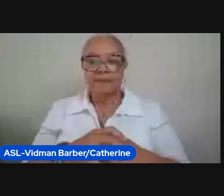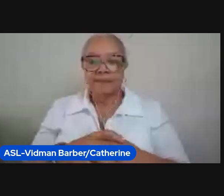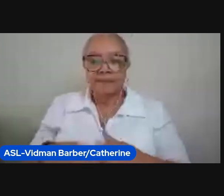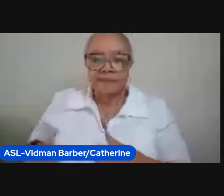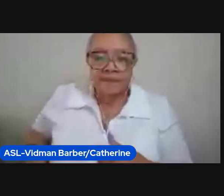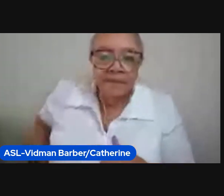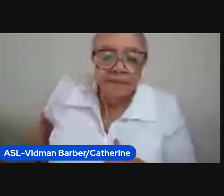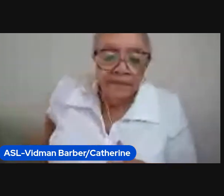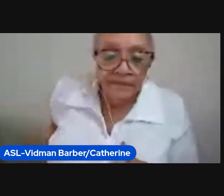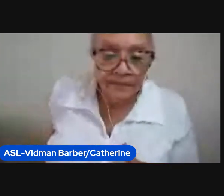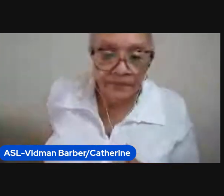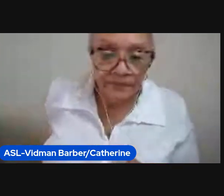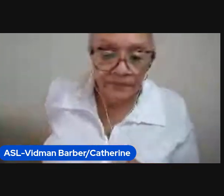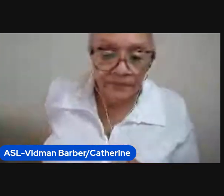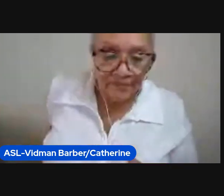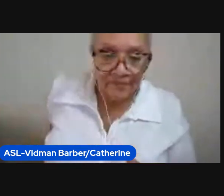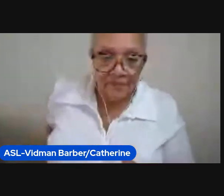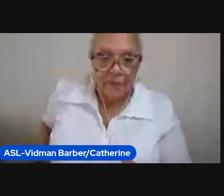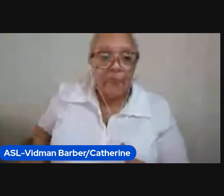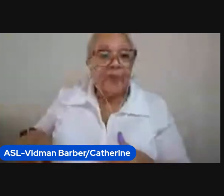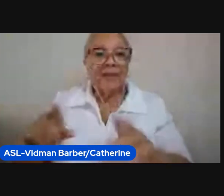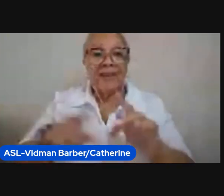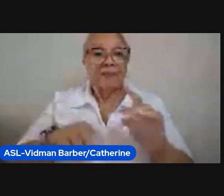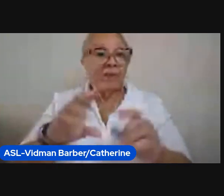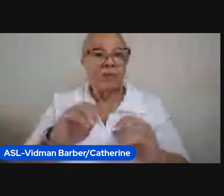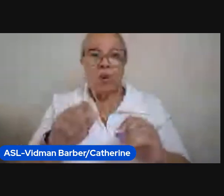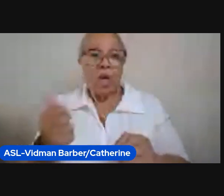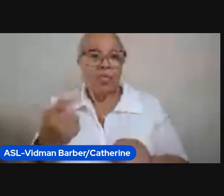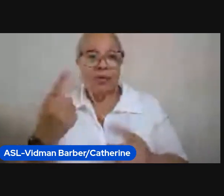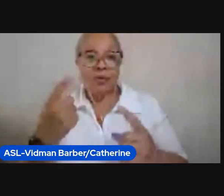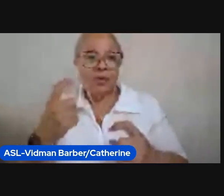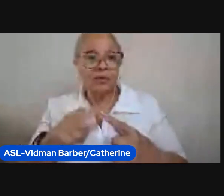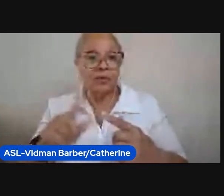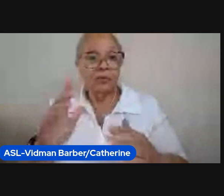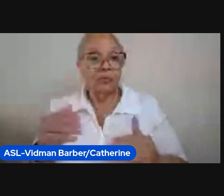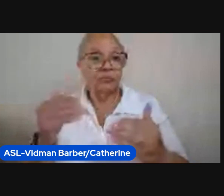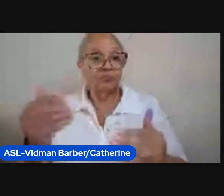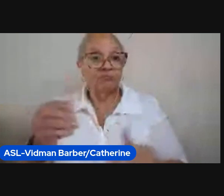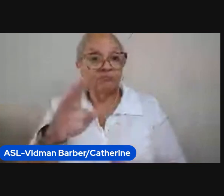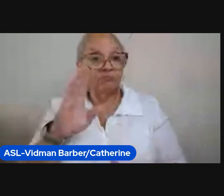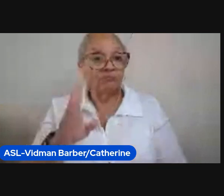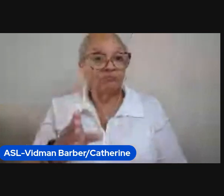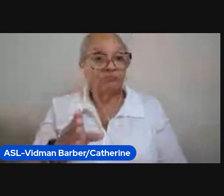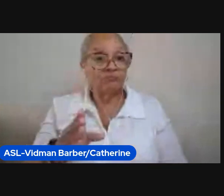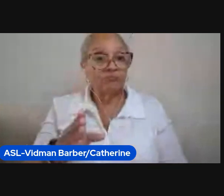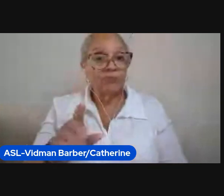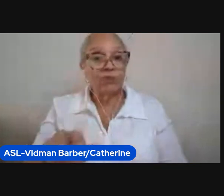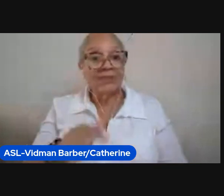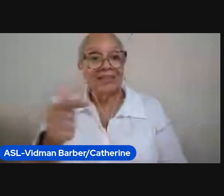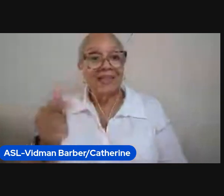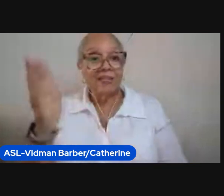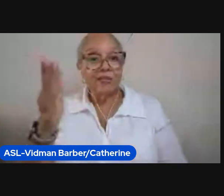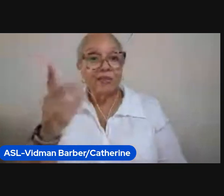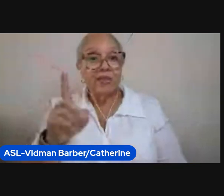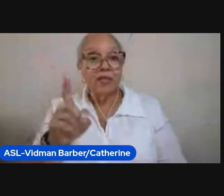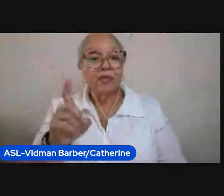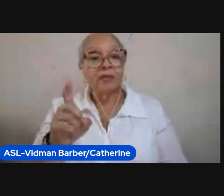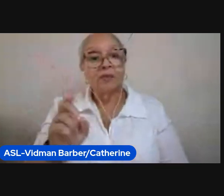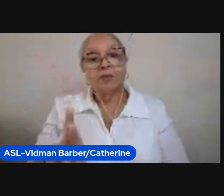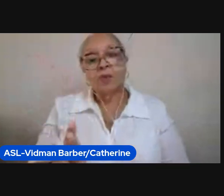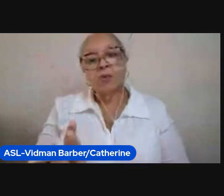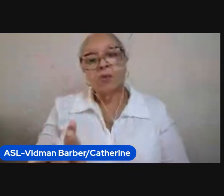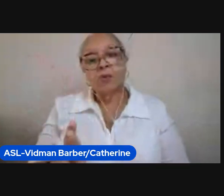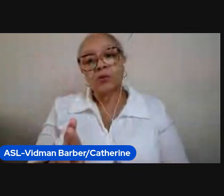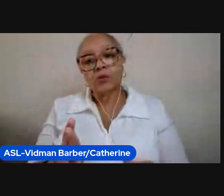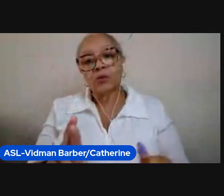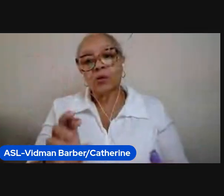Oh, so in the absence of no other questions, so we'll be moving straight to our next speaker, which is Dr. Usman